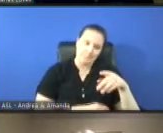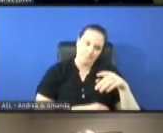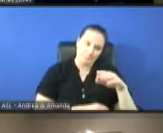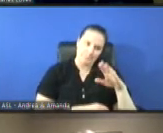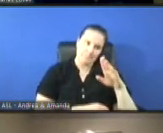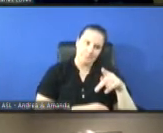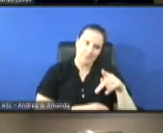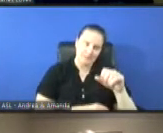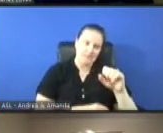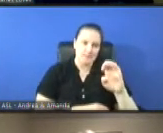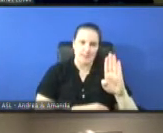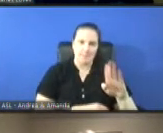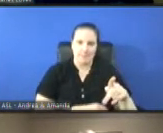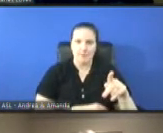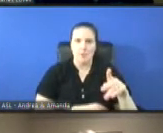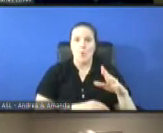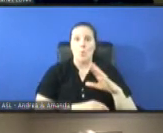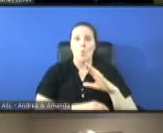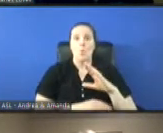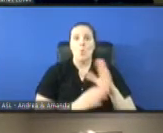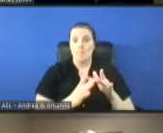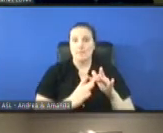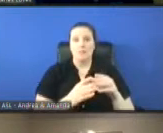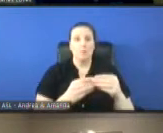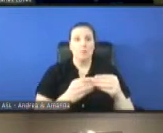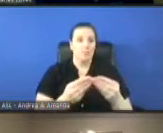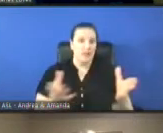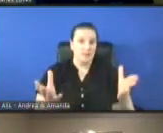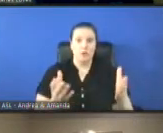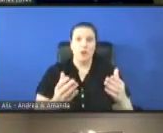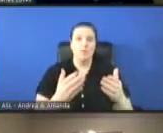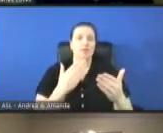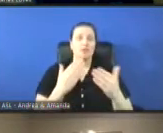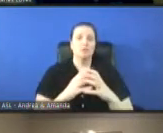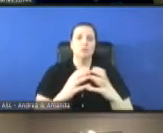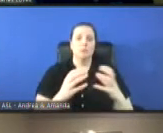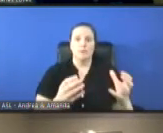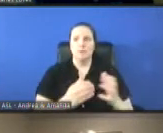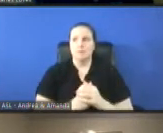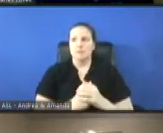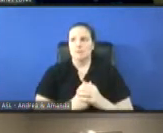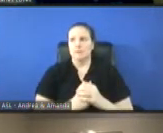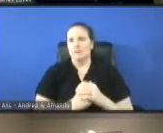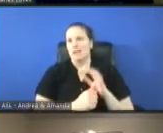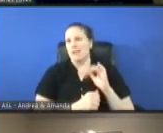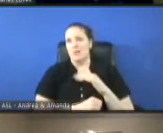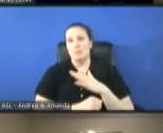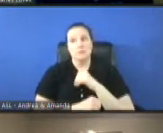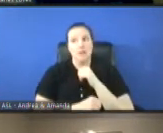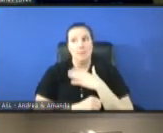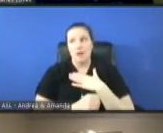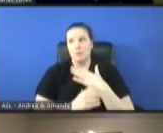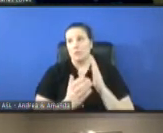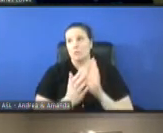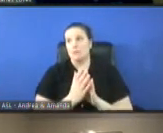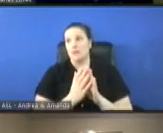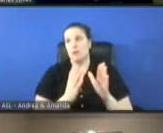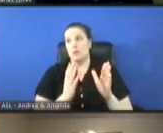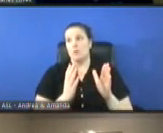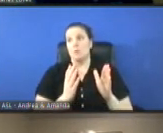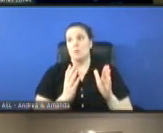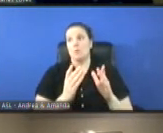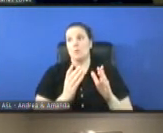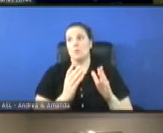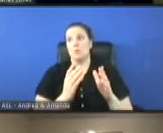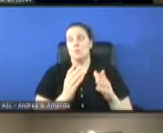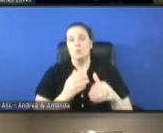to y'all. And again, thank you all so much. That was not my request, Judith. So I would recommend that a group email be